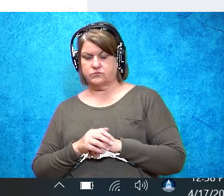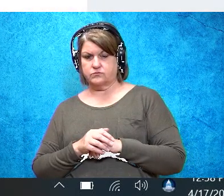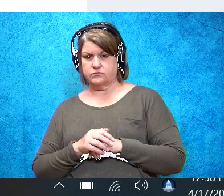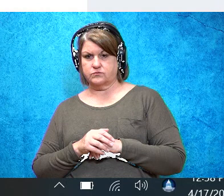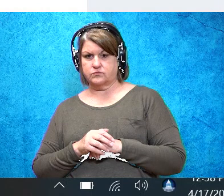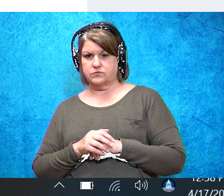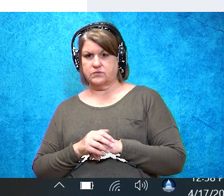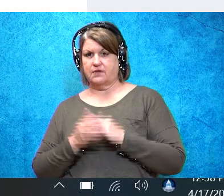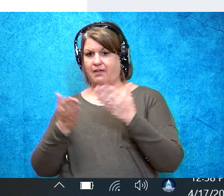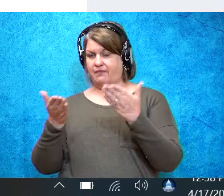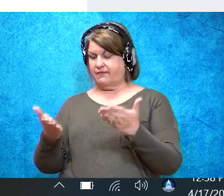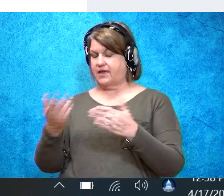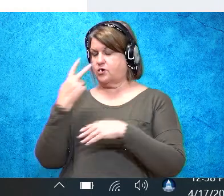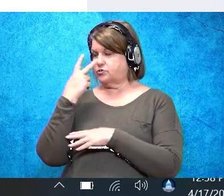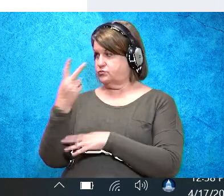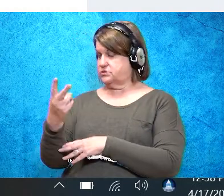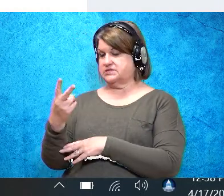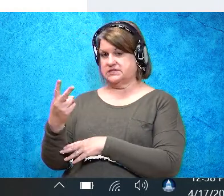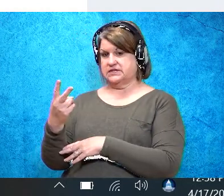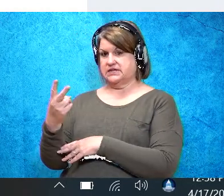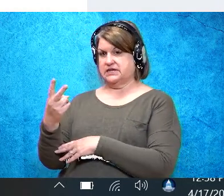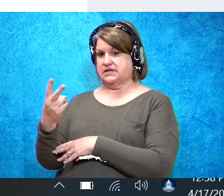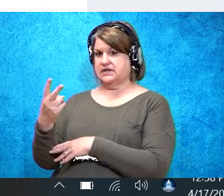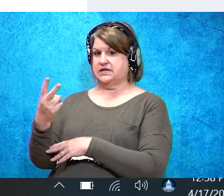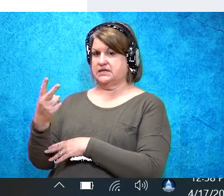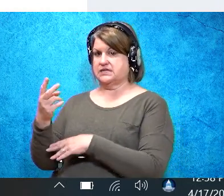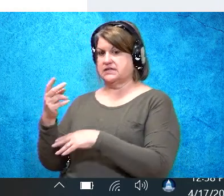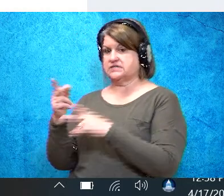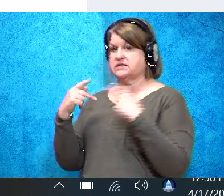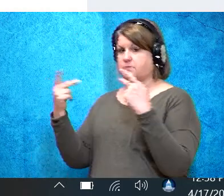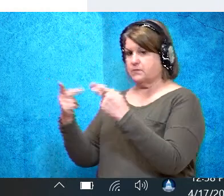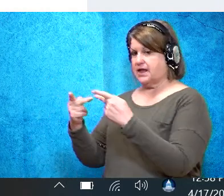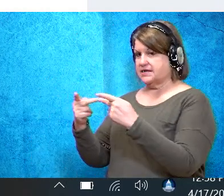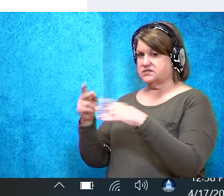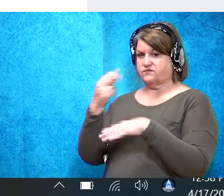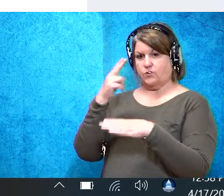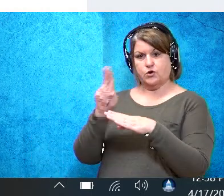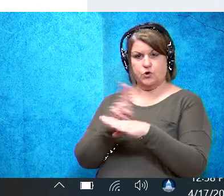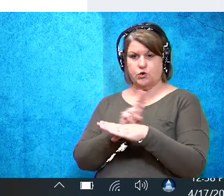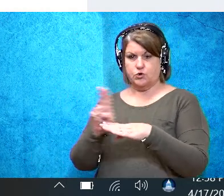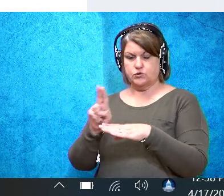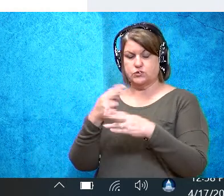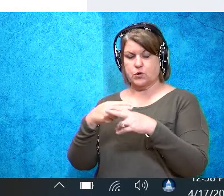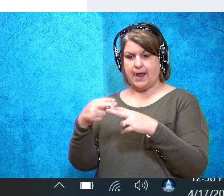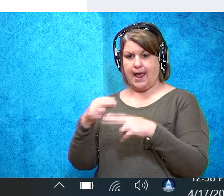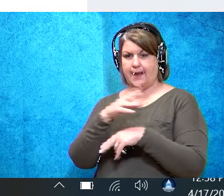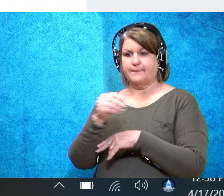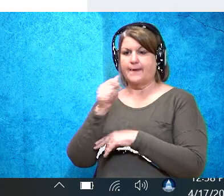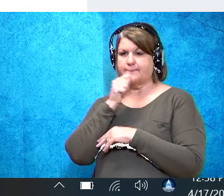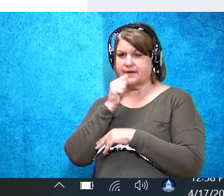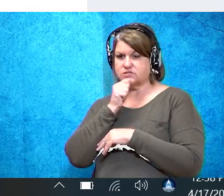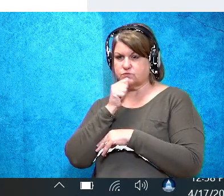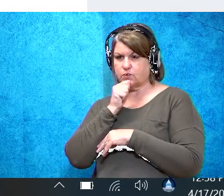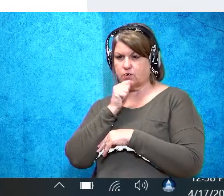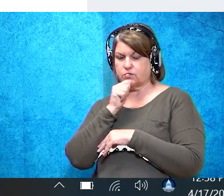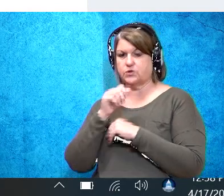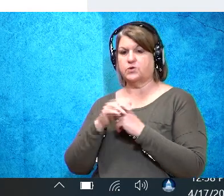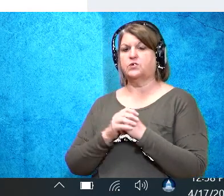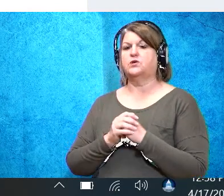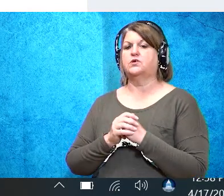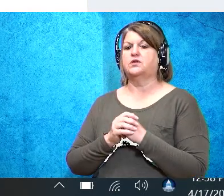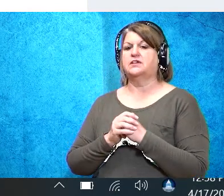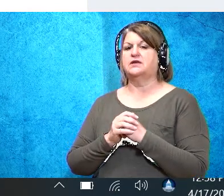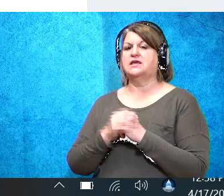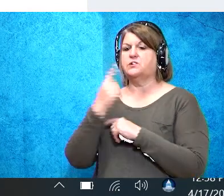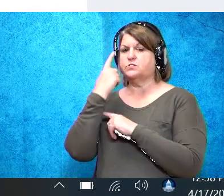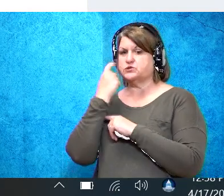and there you see is a space for you to put your username and your password. Your username and password was